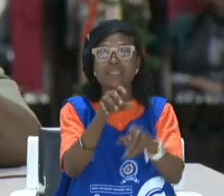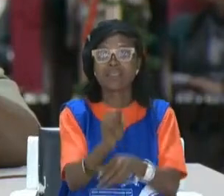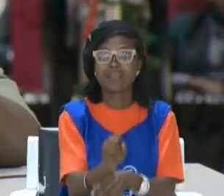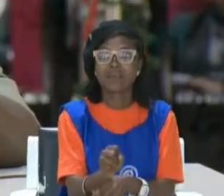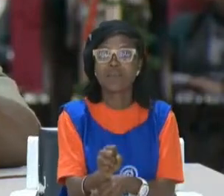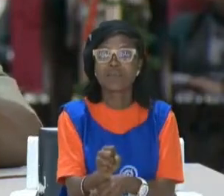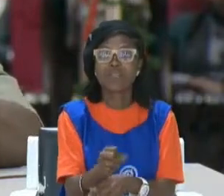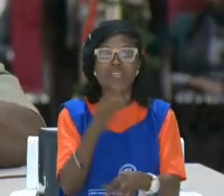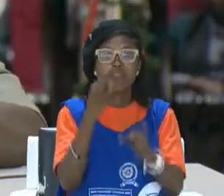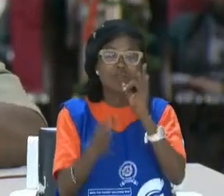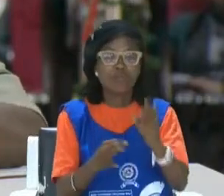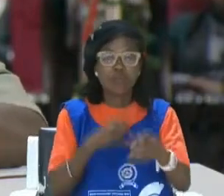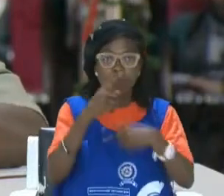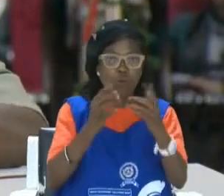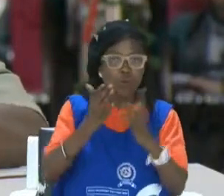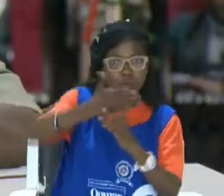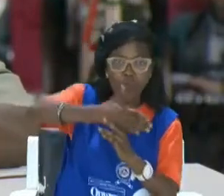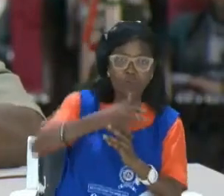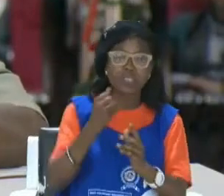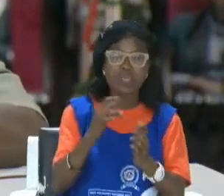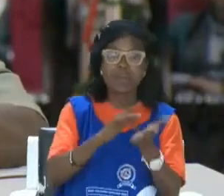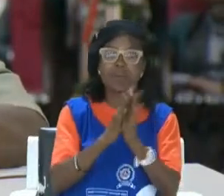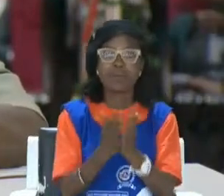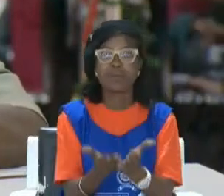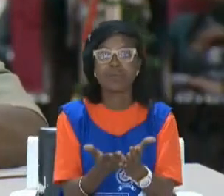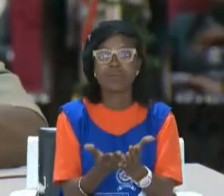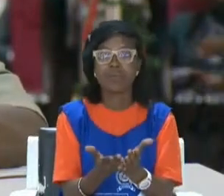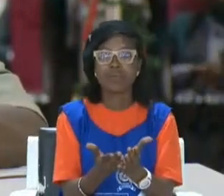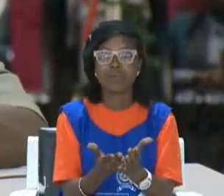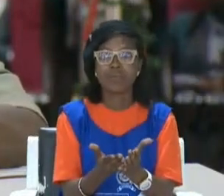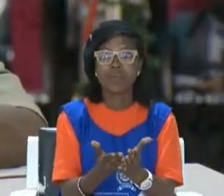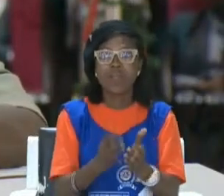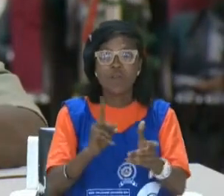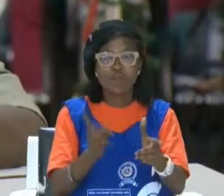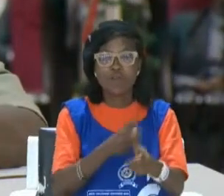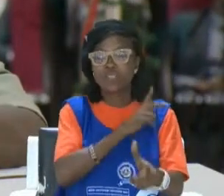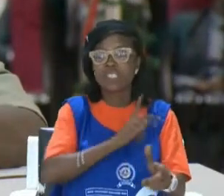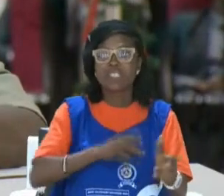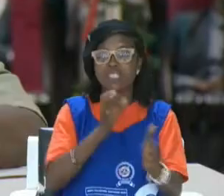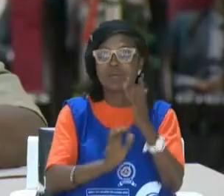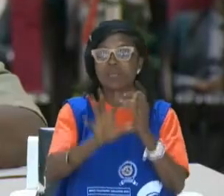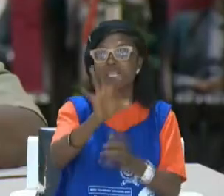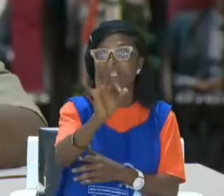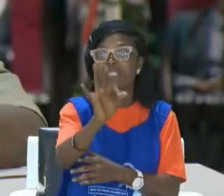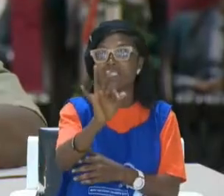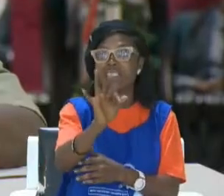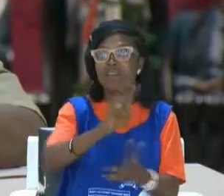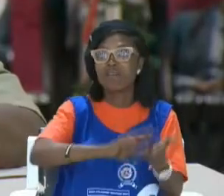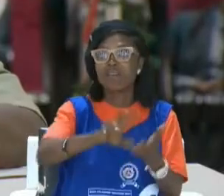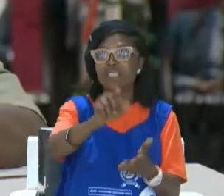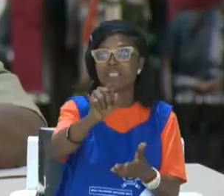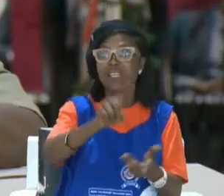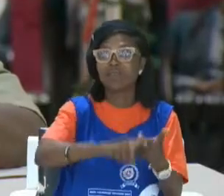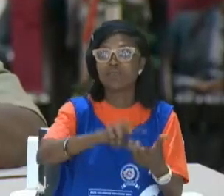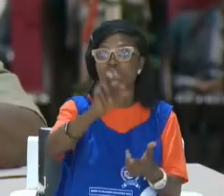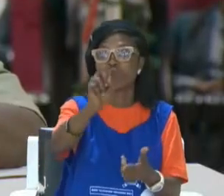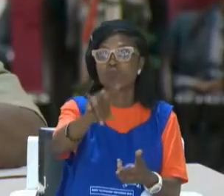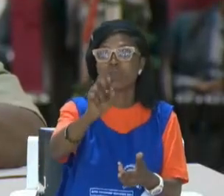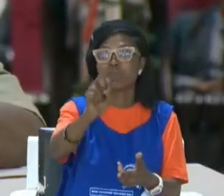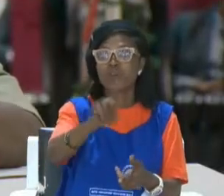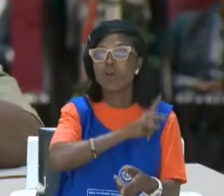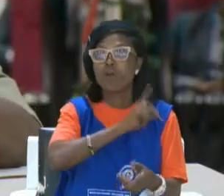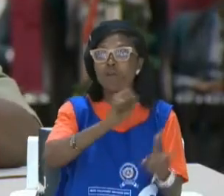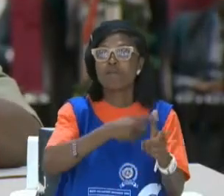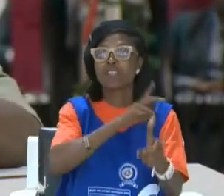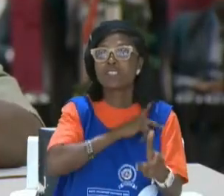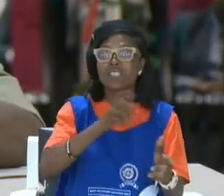You go through the scriptures, 1 Kings chapter 19, verse 11 to 12, 1 Kings